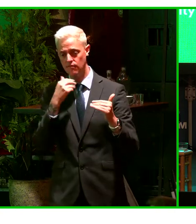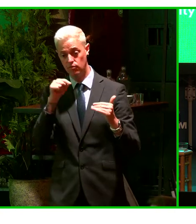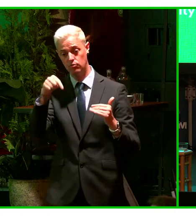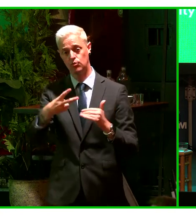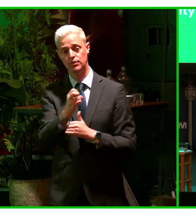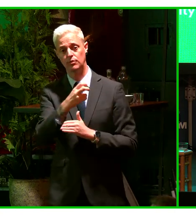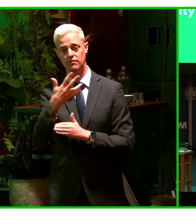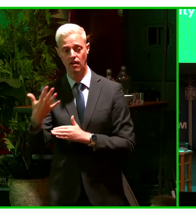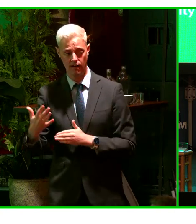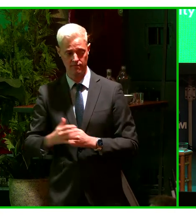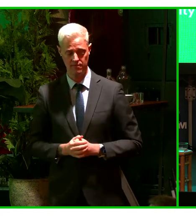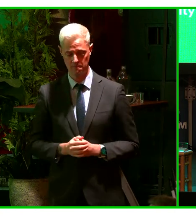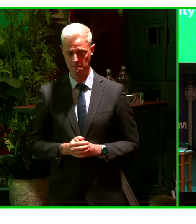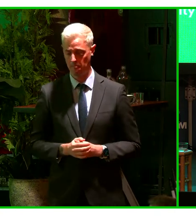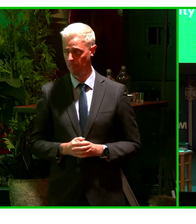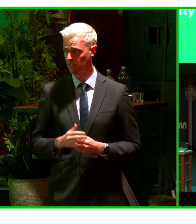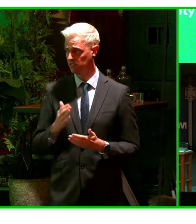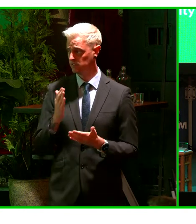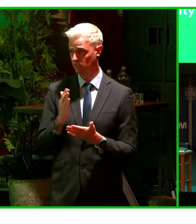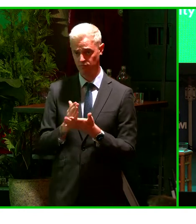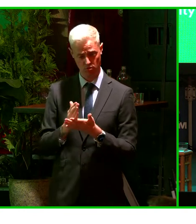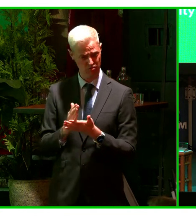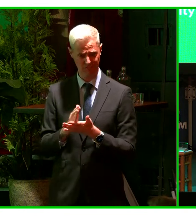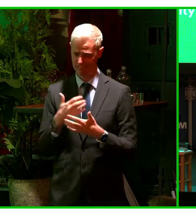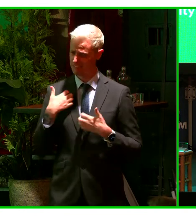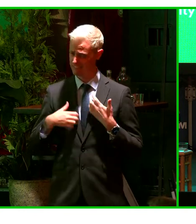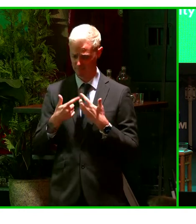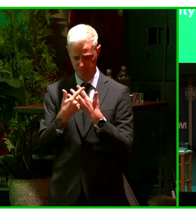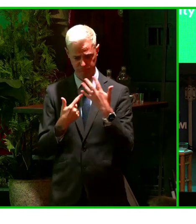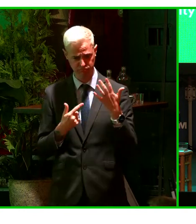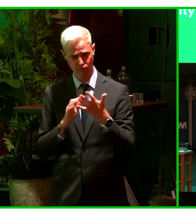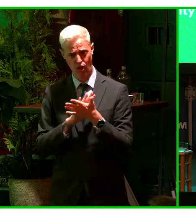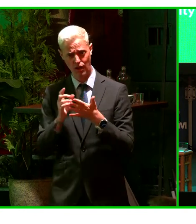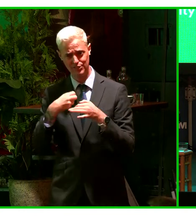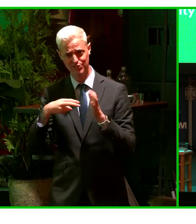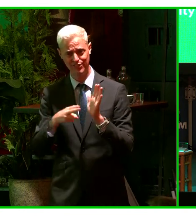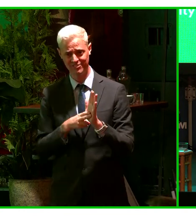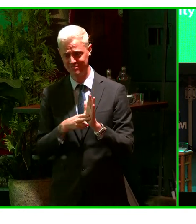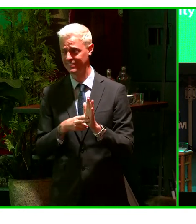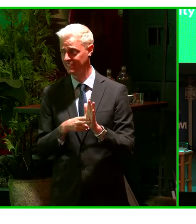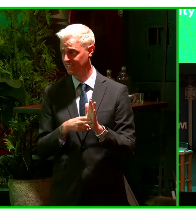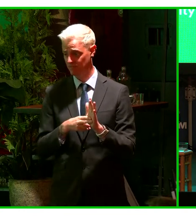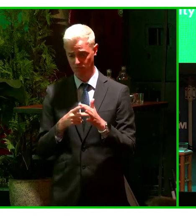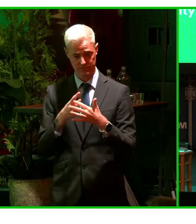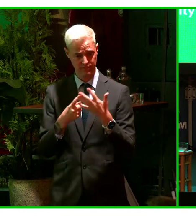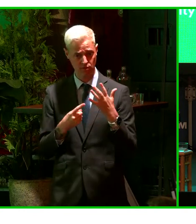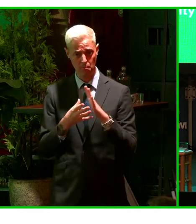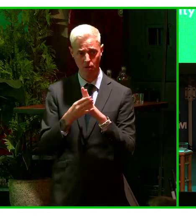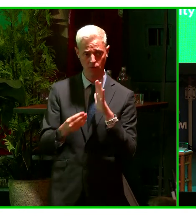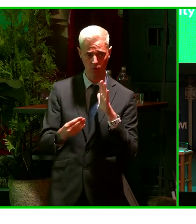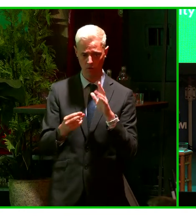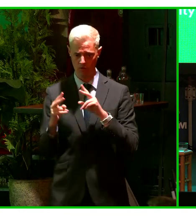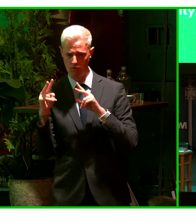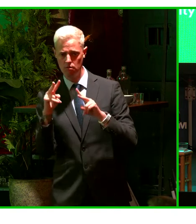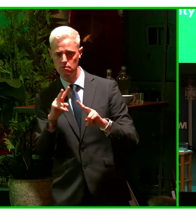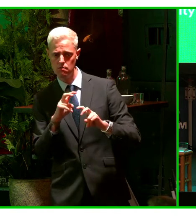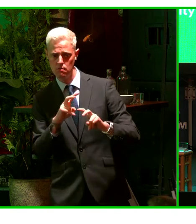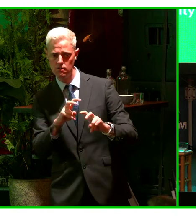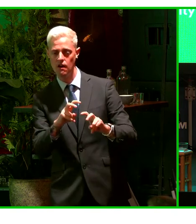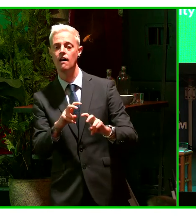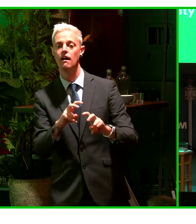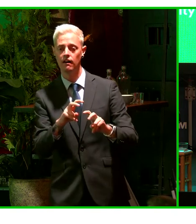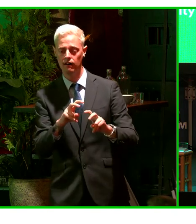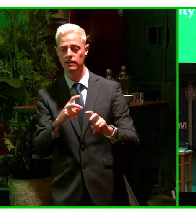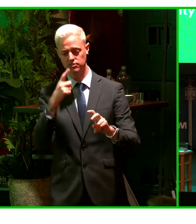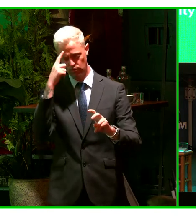are exciting, certainly when it comes to hydrogen. You've got all the economic models that BEIS are consulting on at the moment as well. So we really feel like we're on